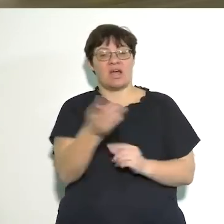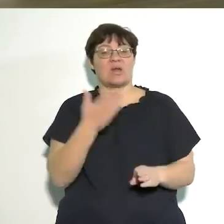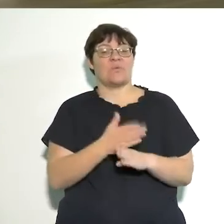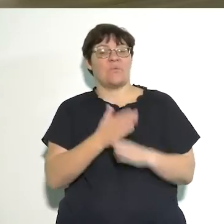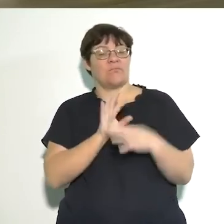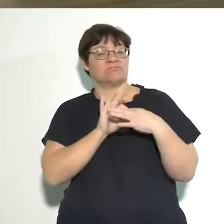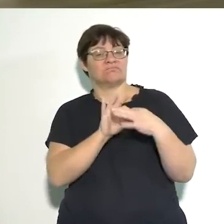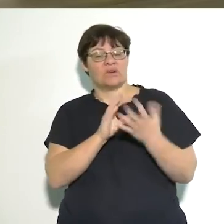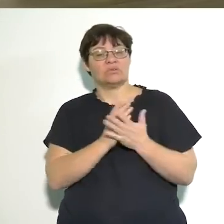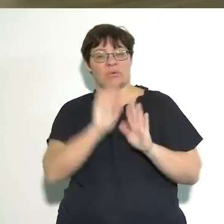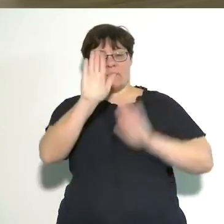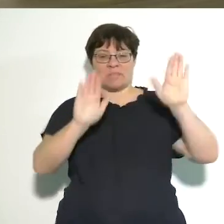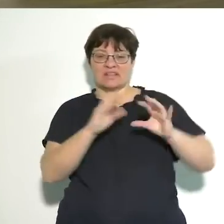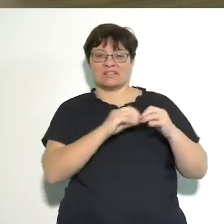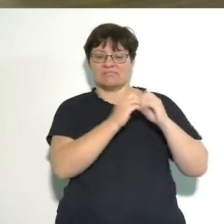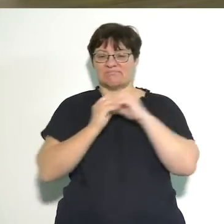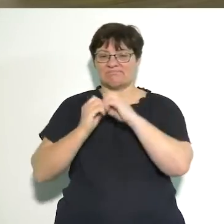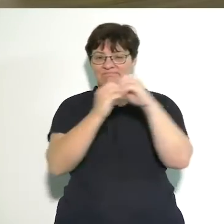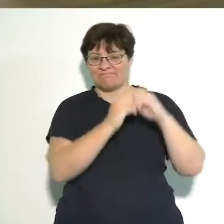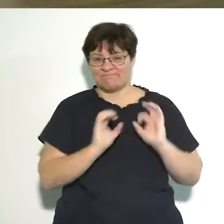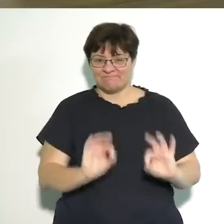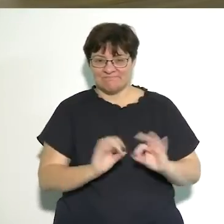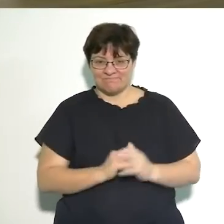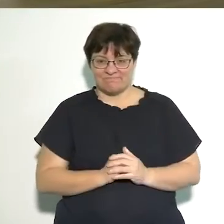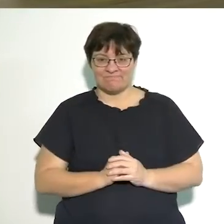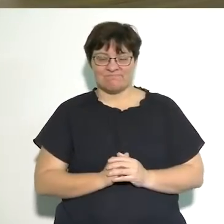that the children can work with to make patterns.